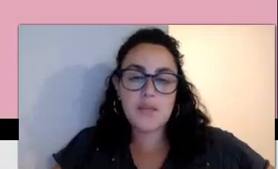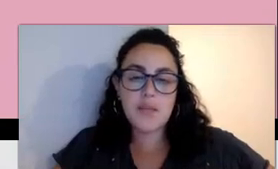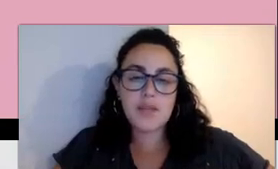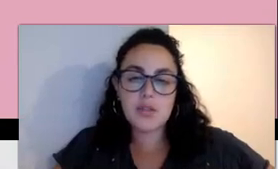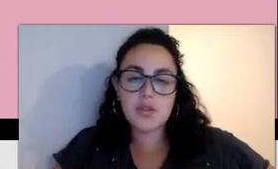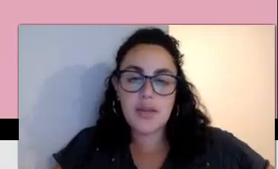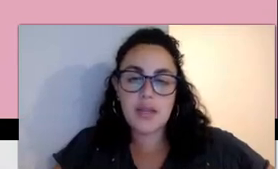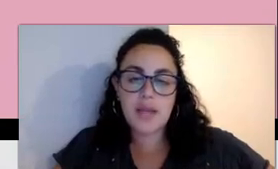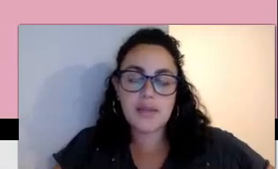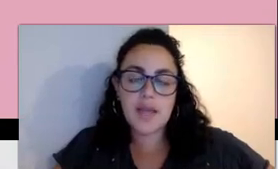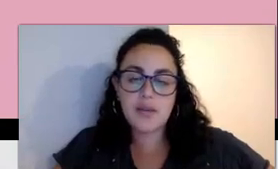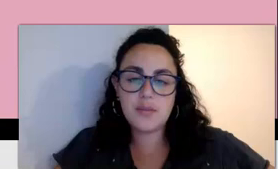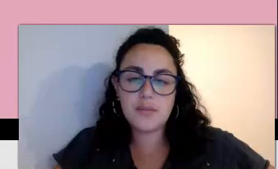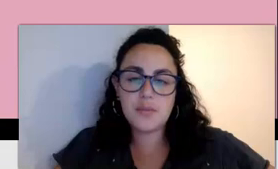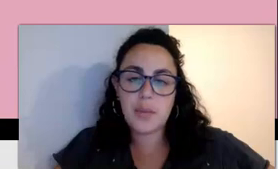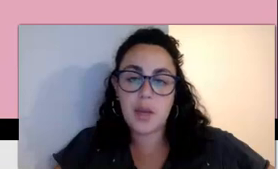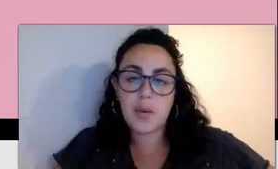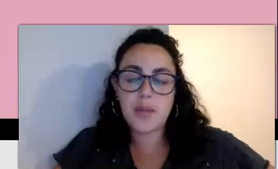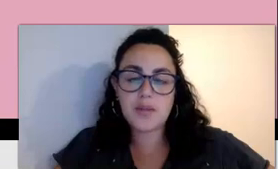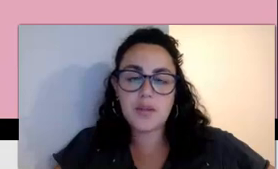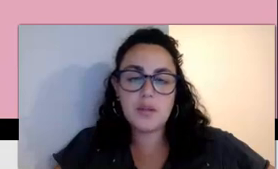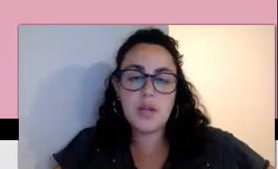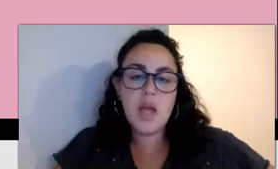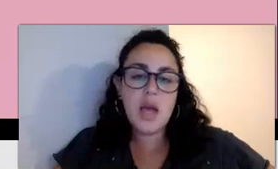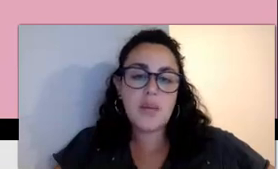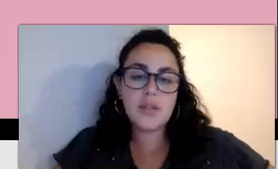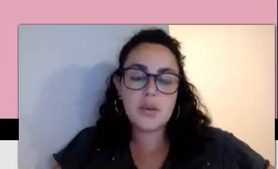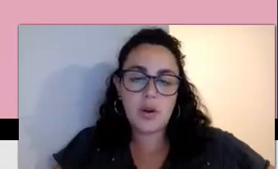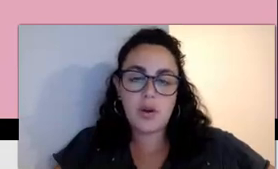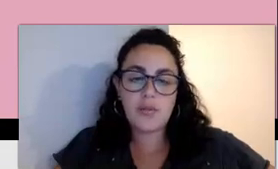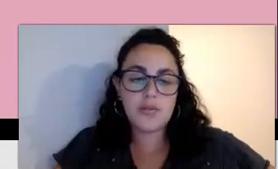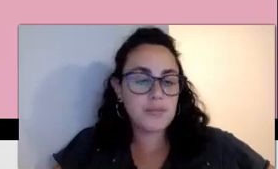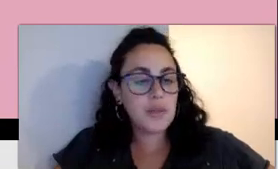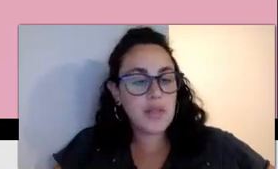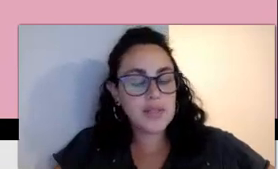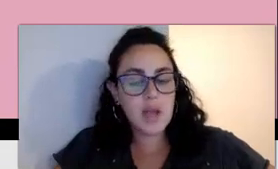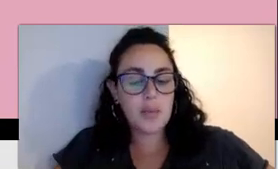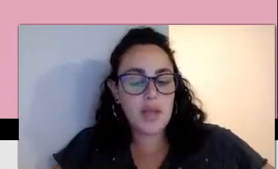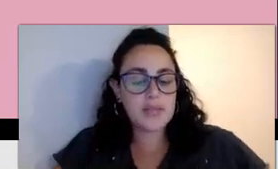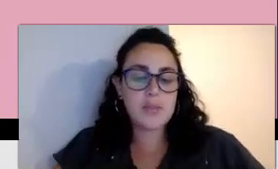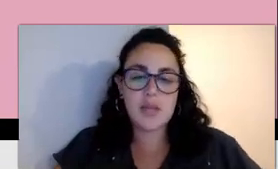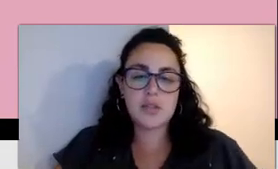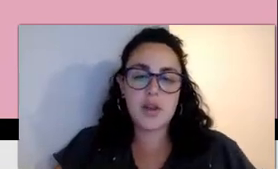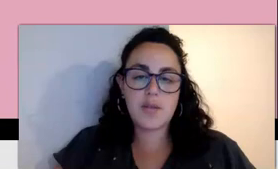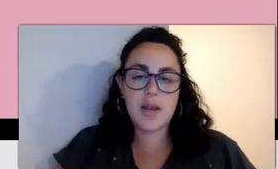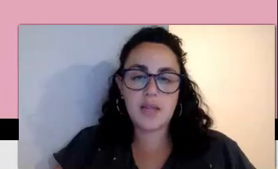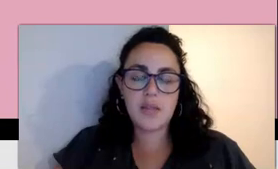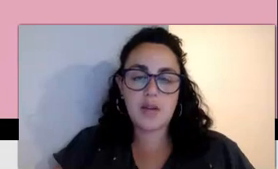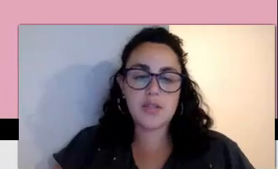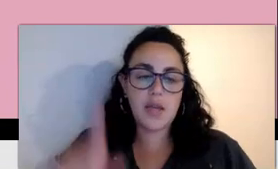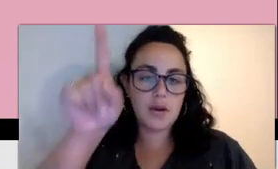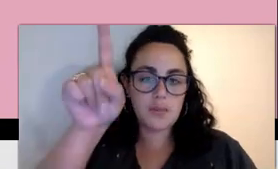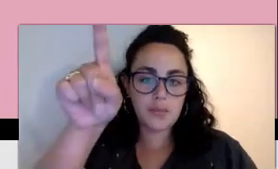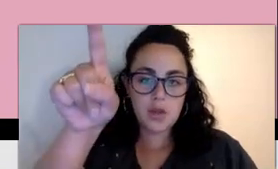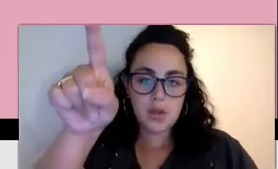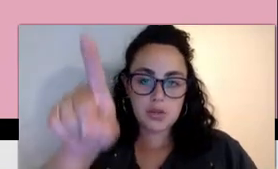we write it is a straight line down. We pick up our pencil. We do a curve. That's an uppercase P. Let's try writing it in the